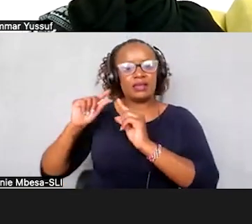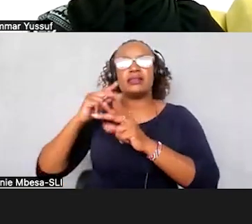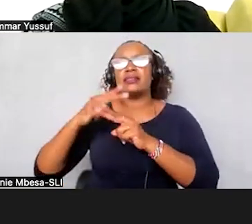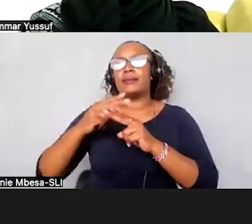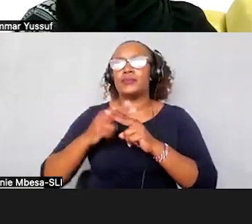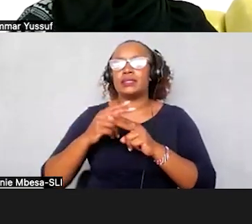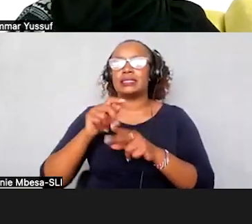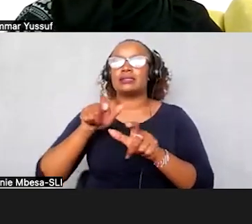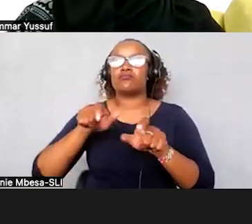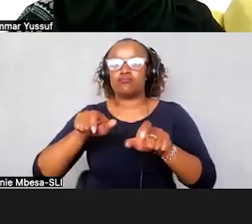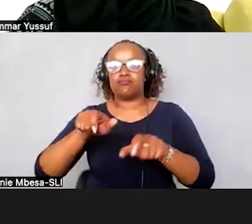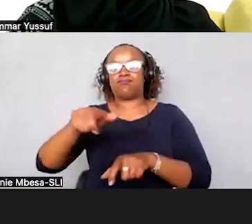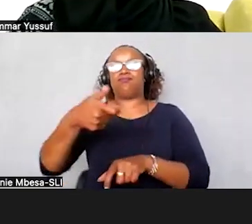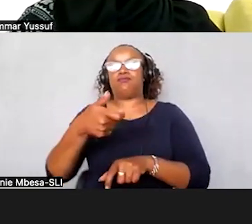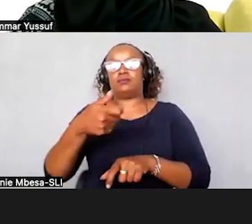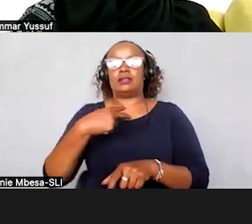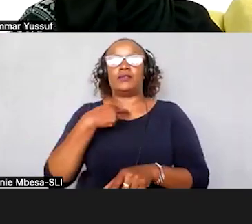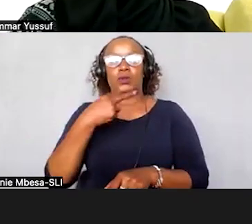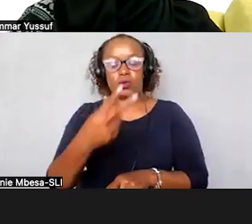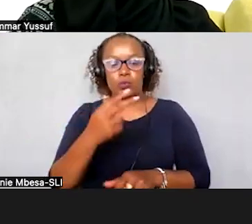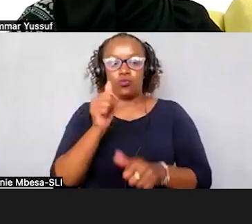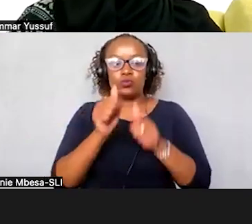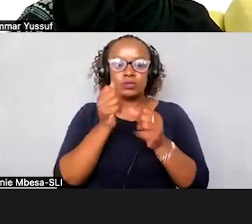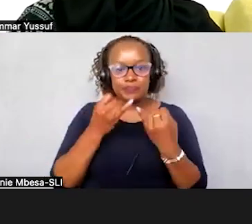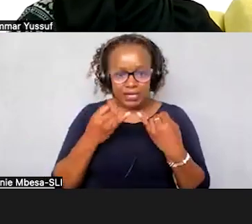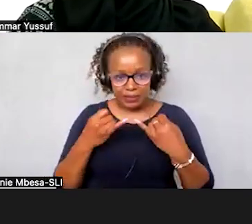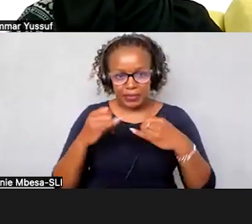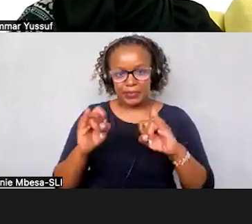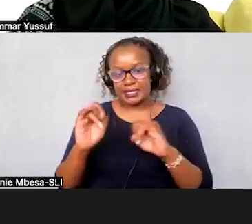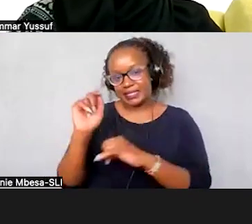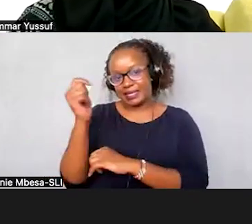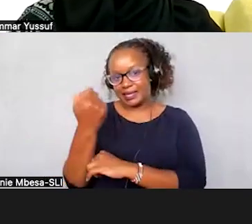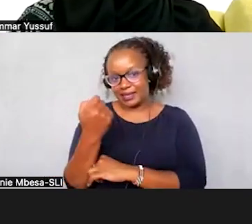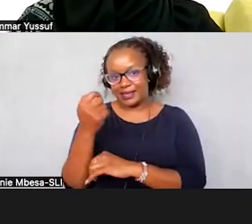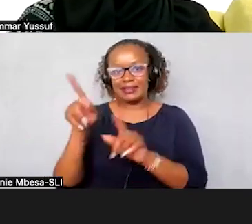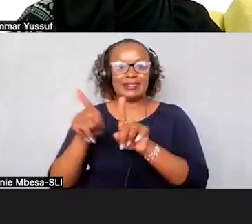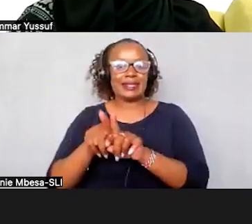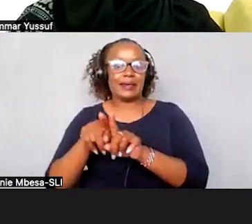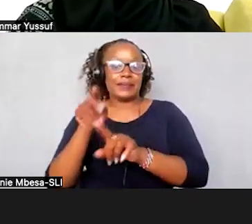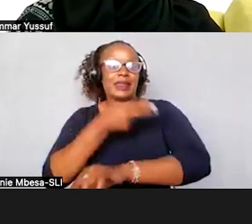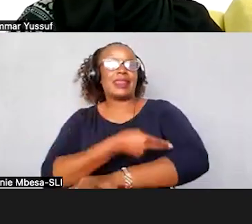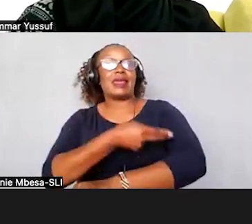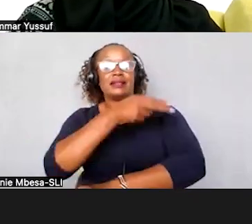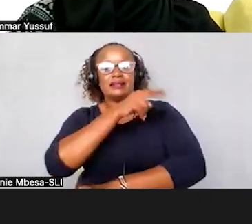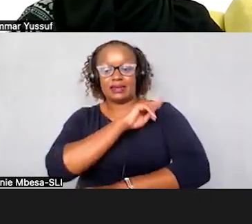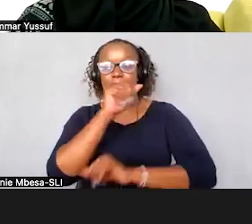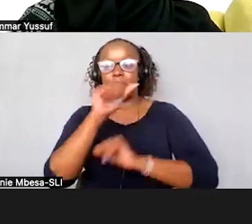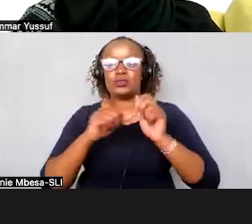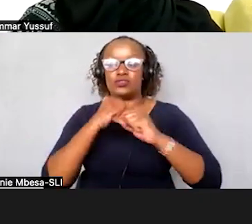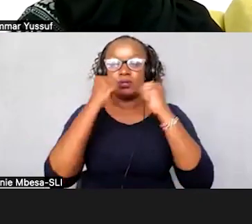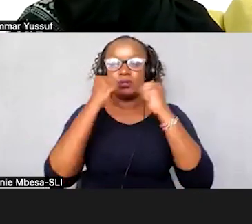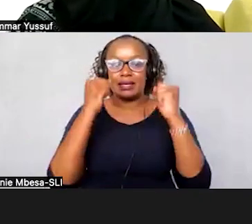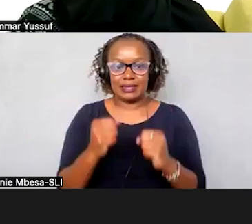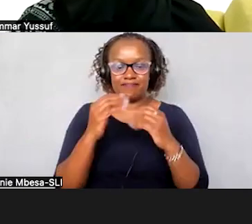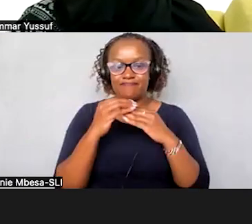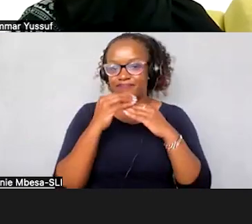And that was being implemented in Kenya and Nigeria, which had an aim of strengthening the youth leadership for social change to